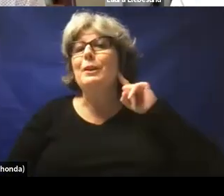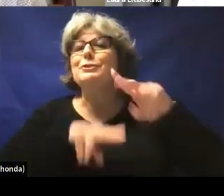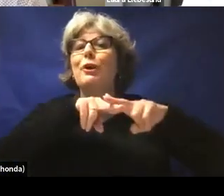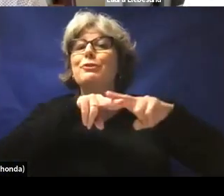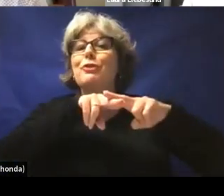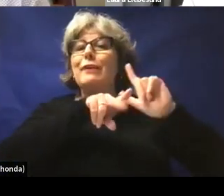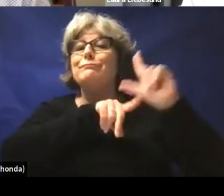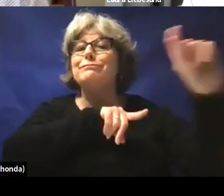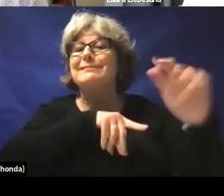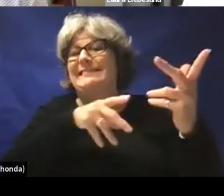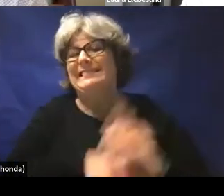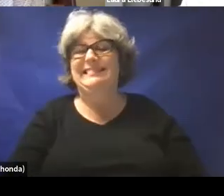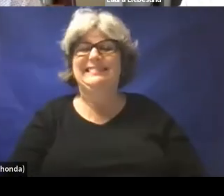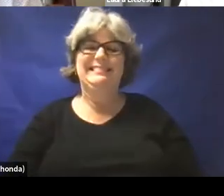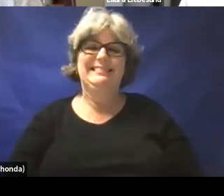by.